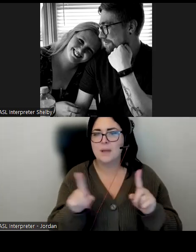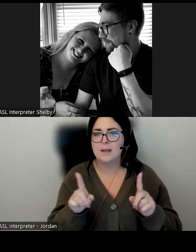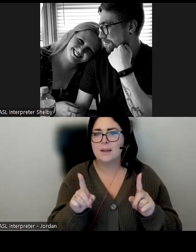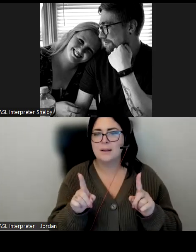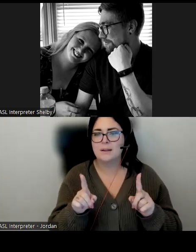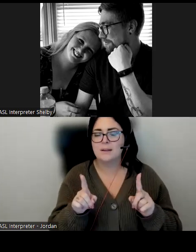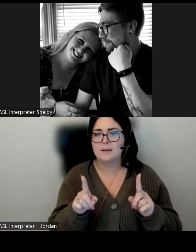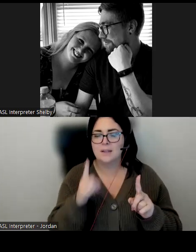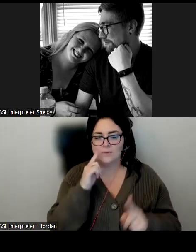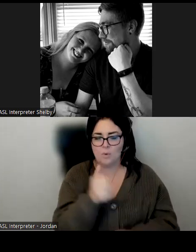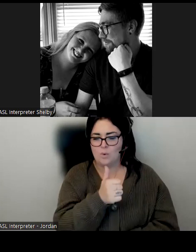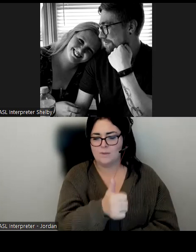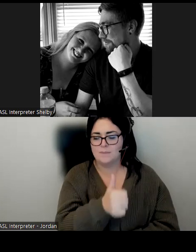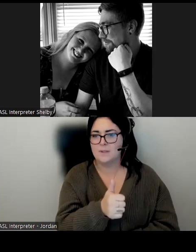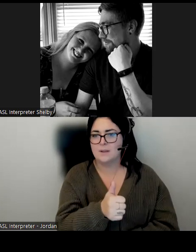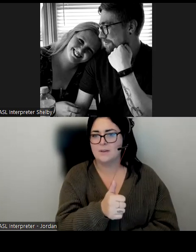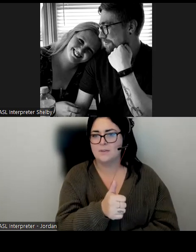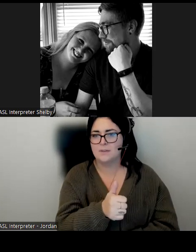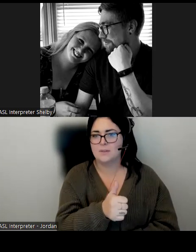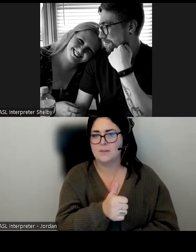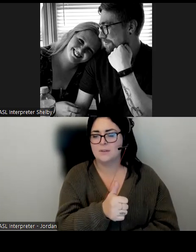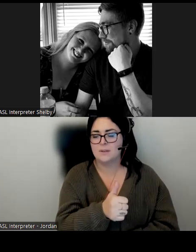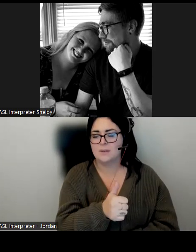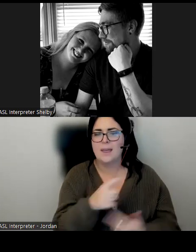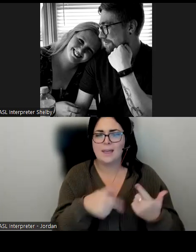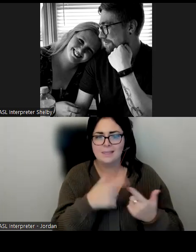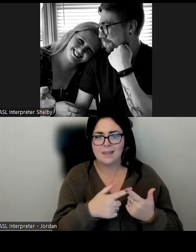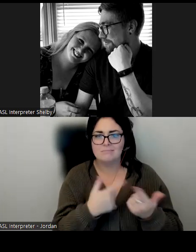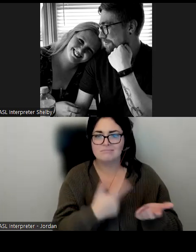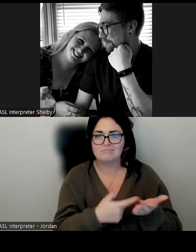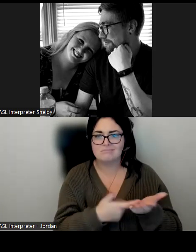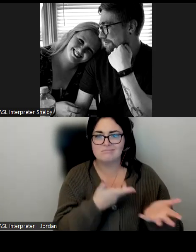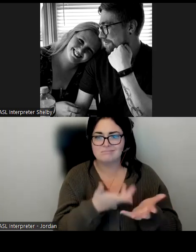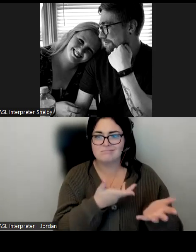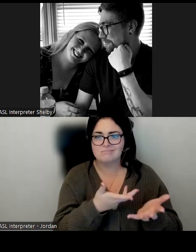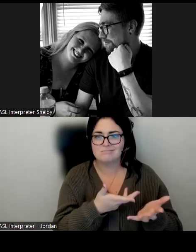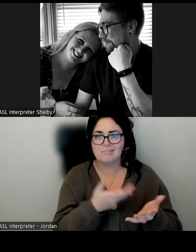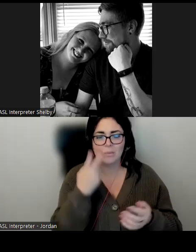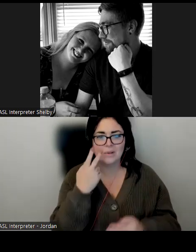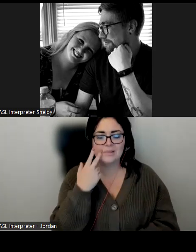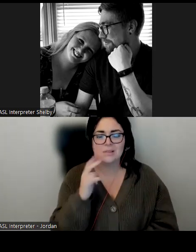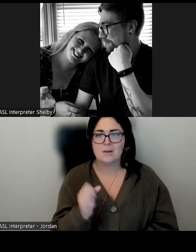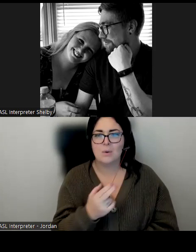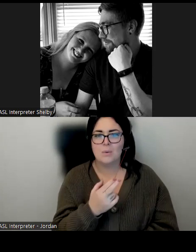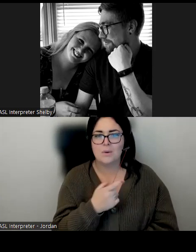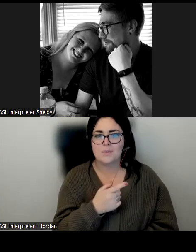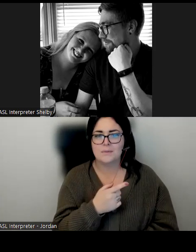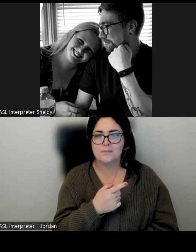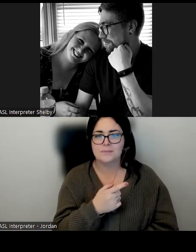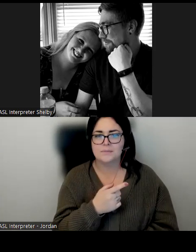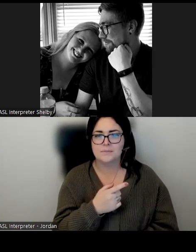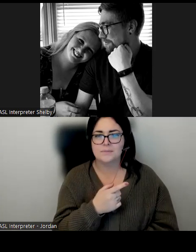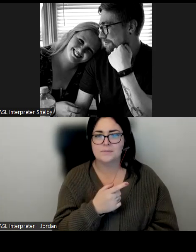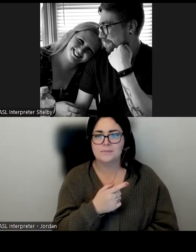for themselves, but in discussion, we've come across the fact that I think they're